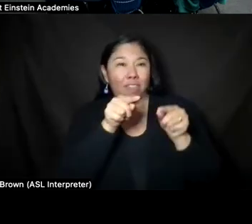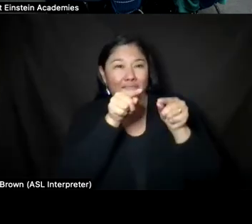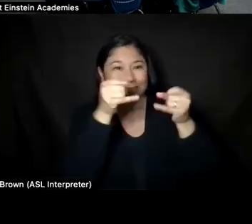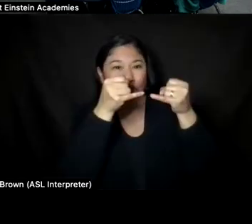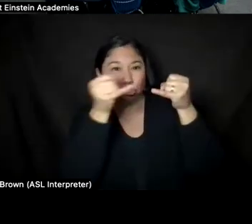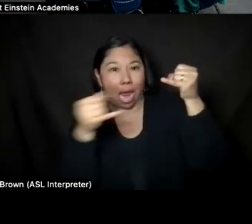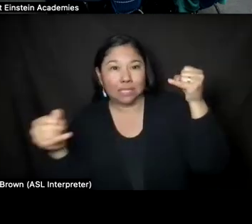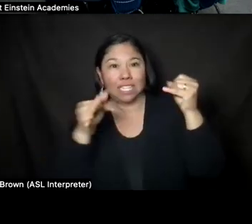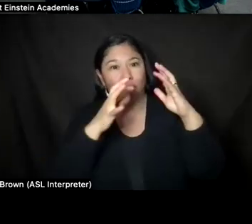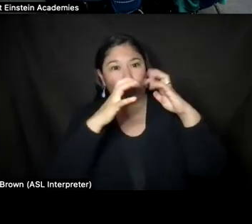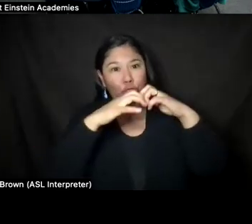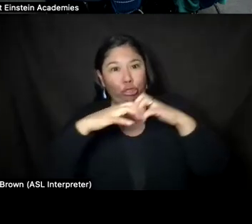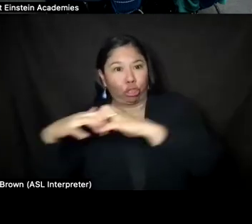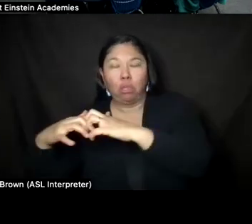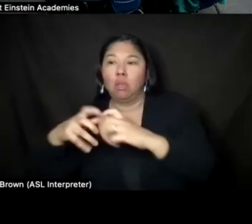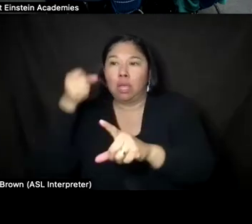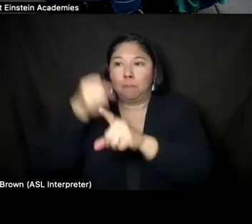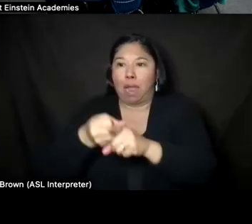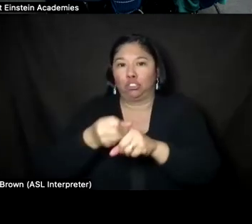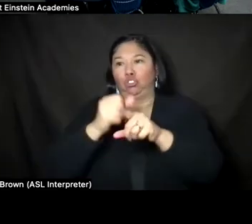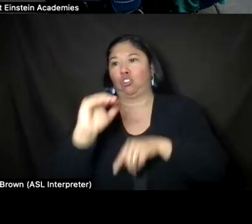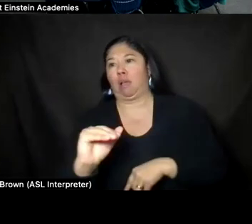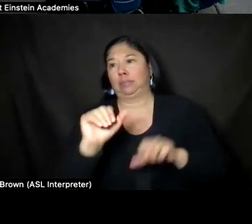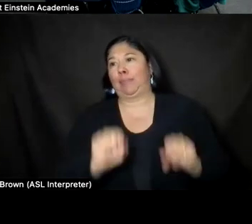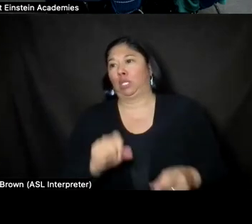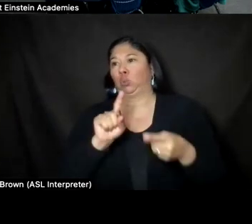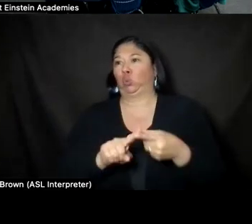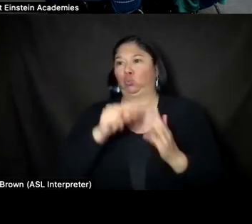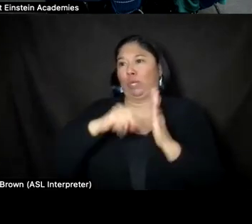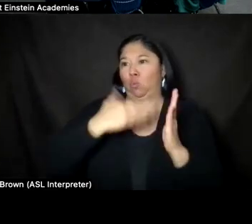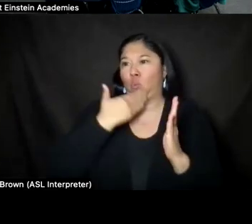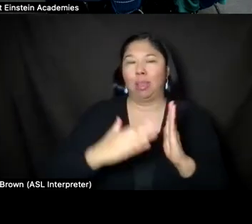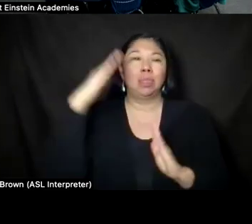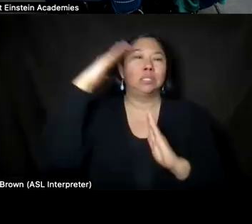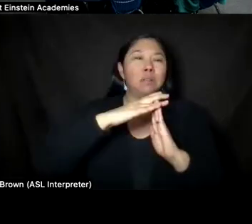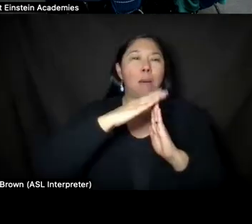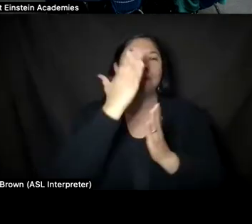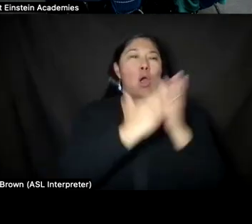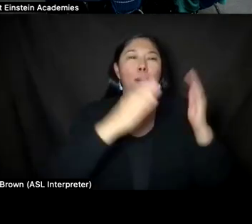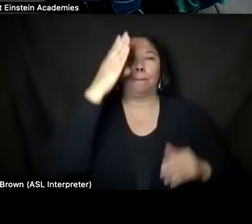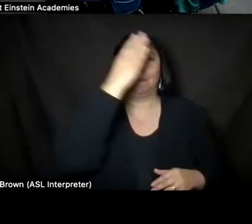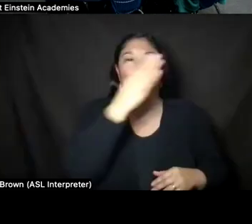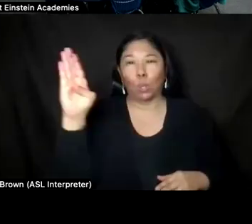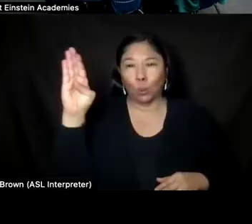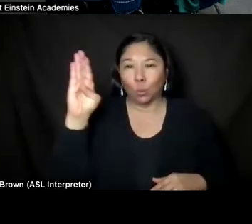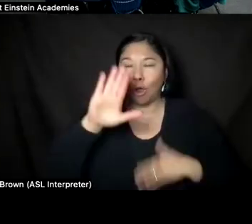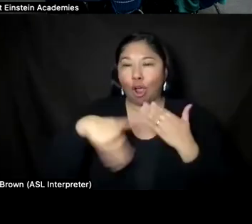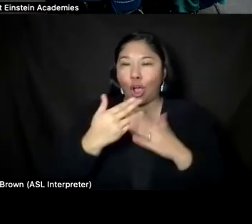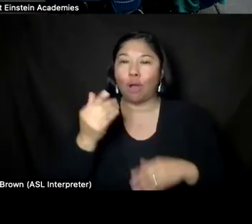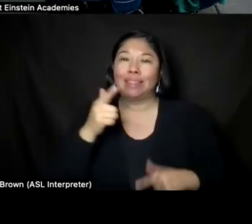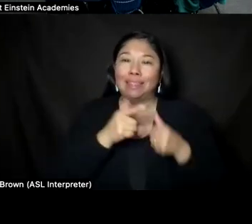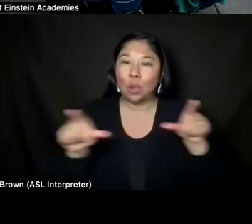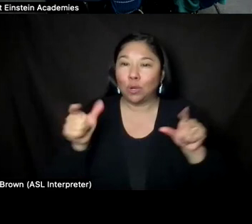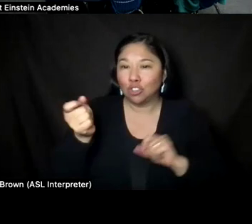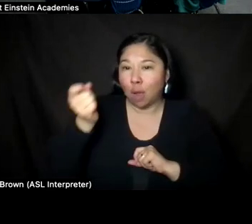it can really impact a child's ability to learn how to read well. So the top part, the blue strands, is all language comprehension. So